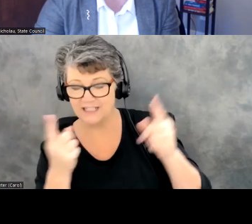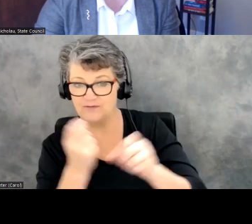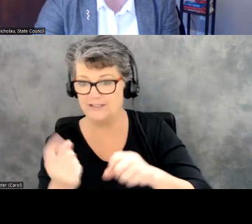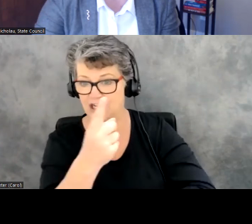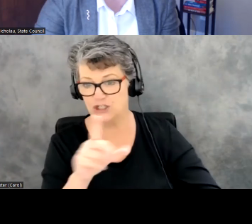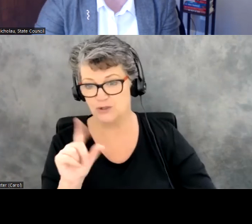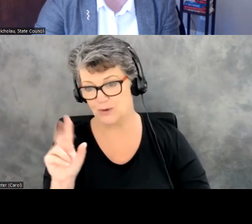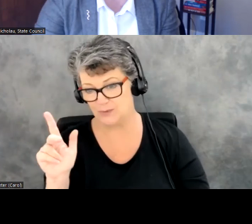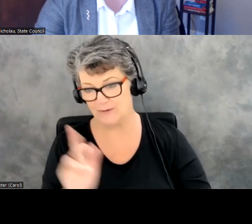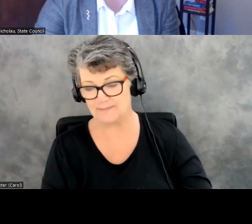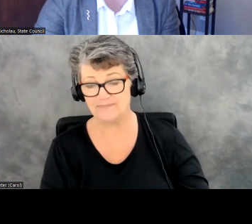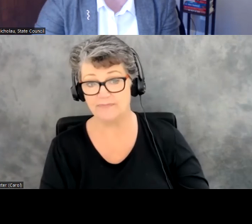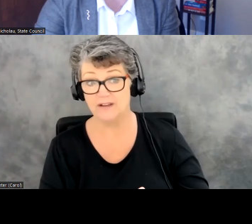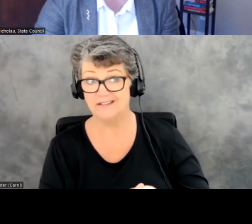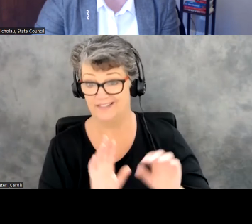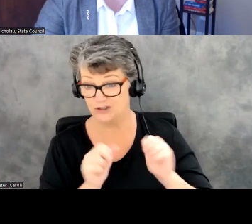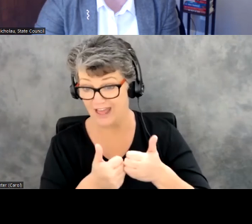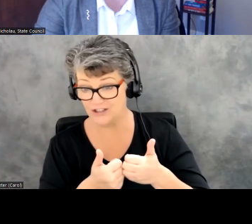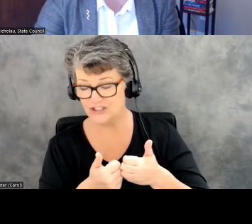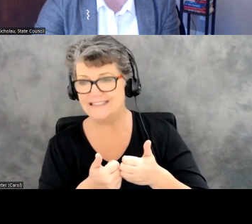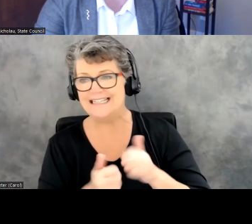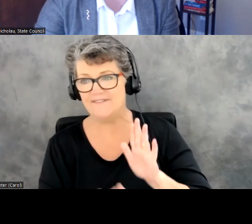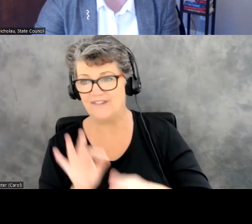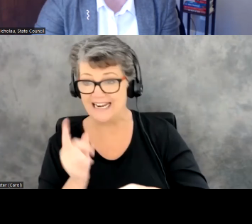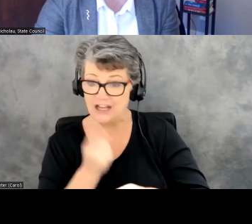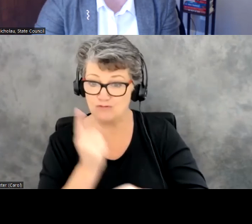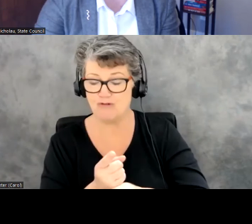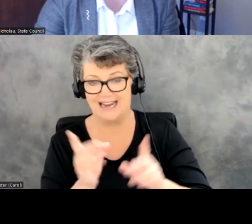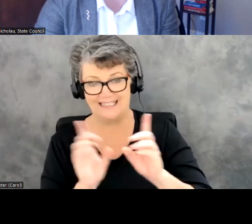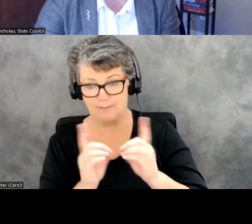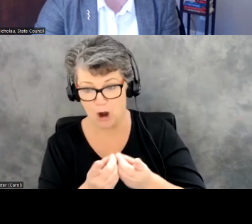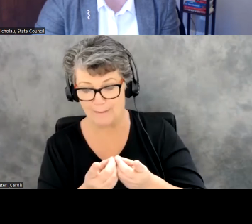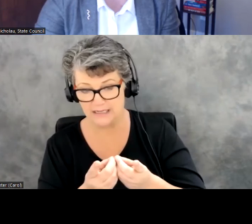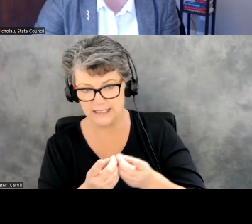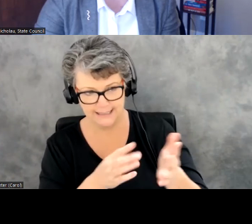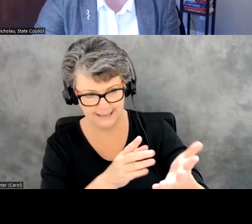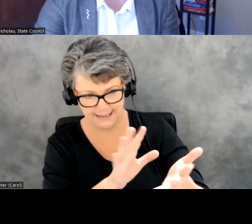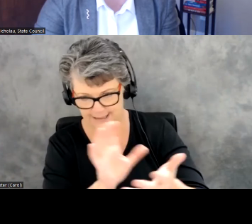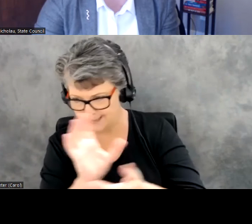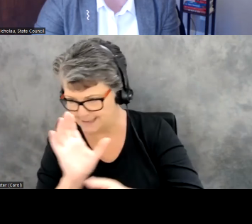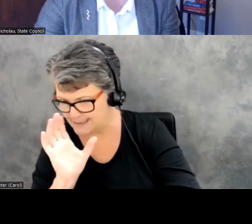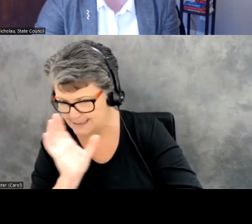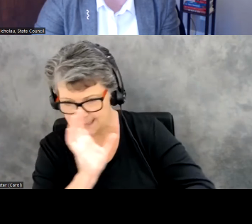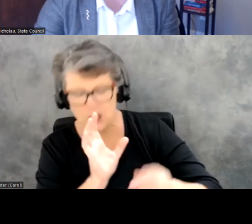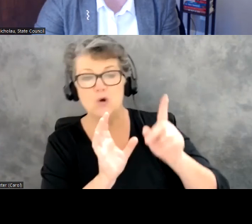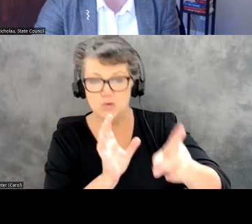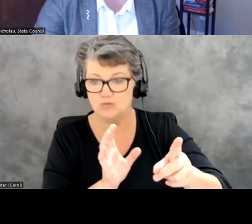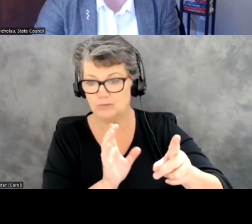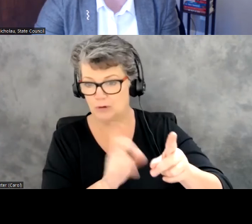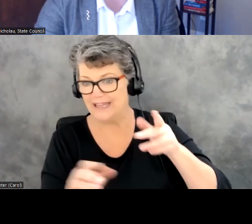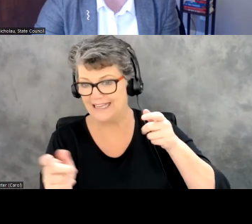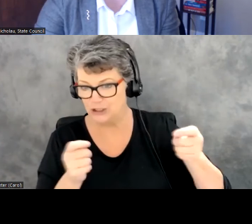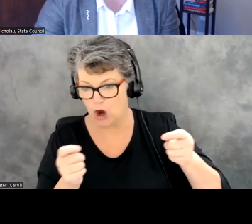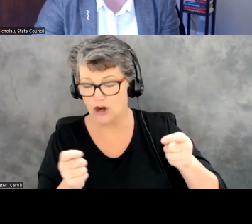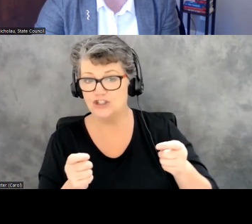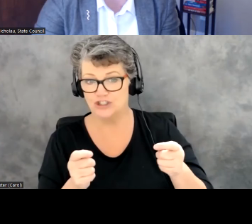year. Part of that challenge is finding the right department who will be able to be in charge of